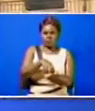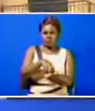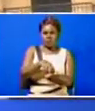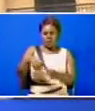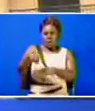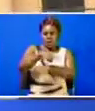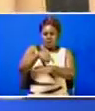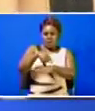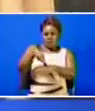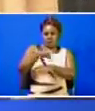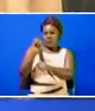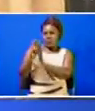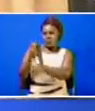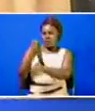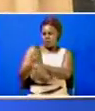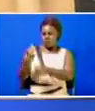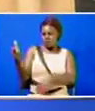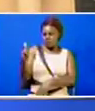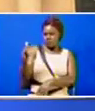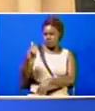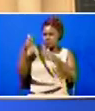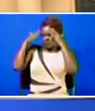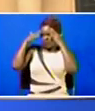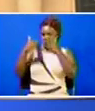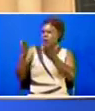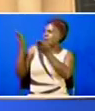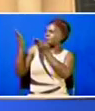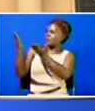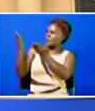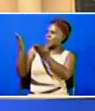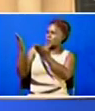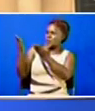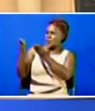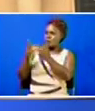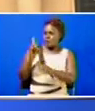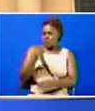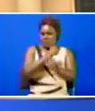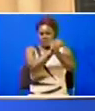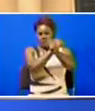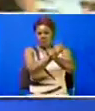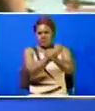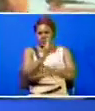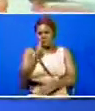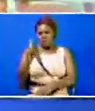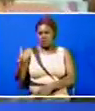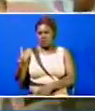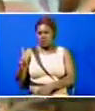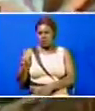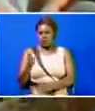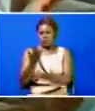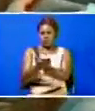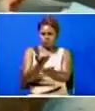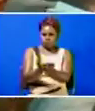about 12 hours, all cameras were glued to Kenya's Milimani High Court. From the prosecution to the defense, everyone contested their